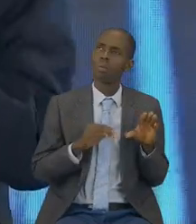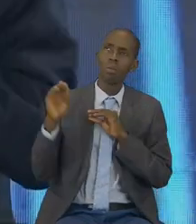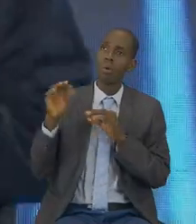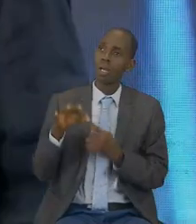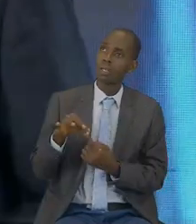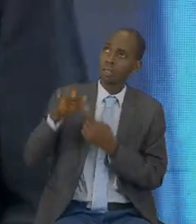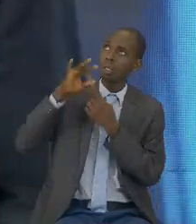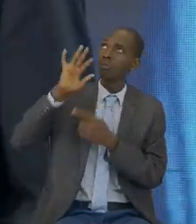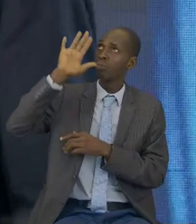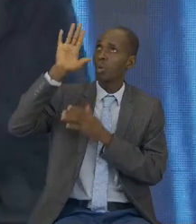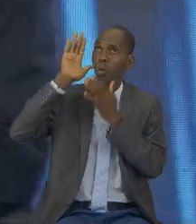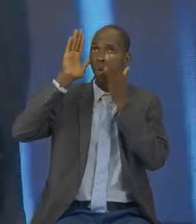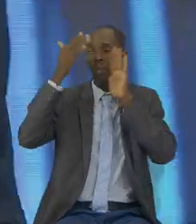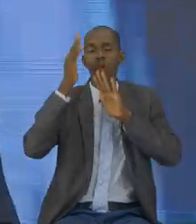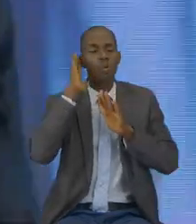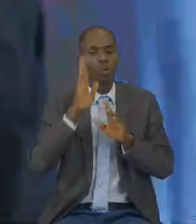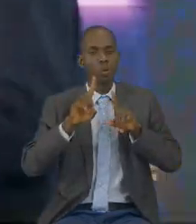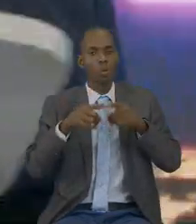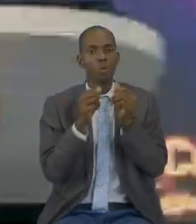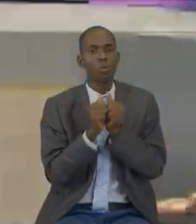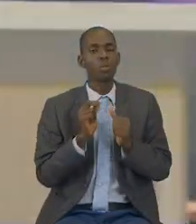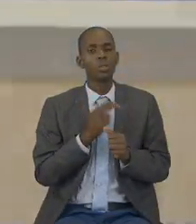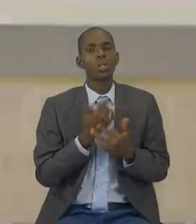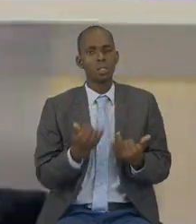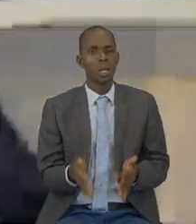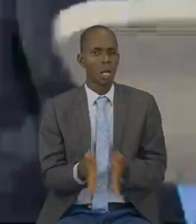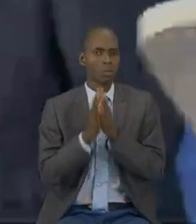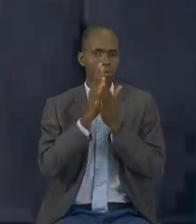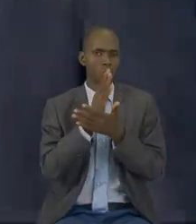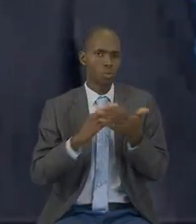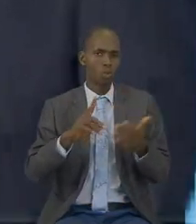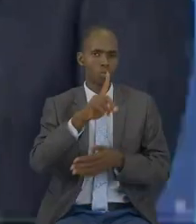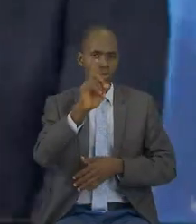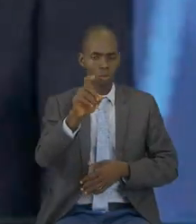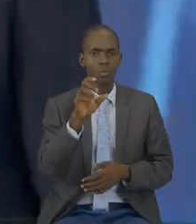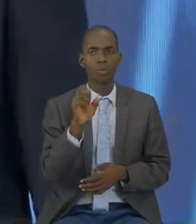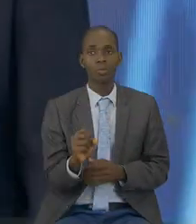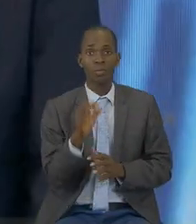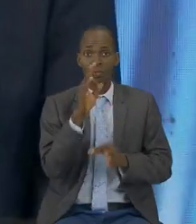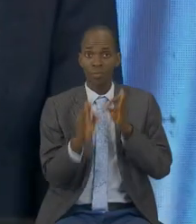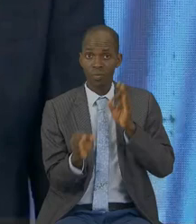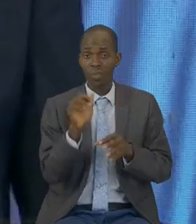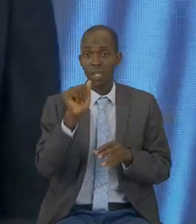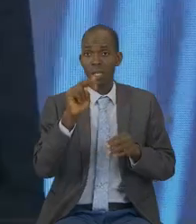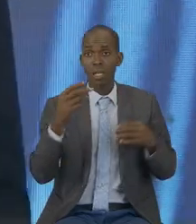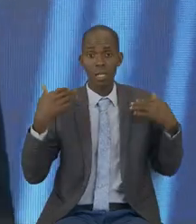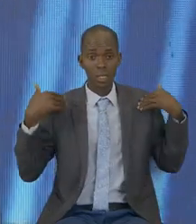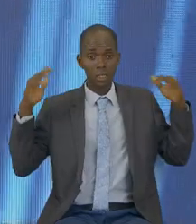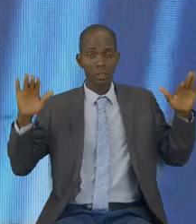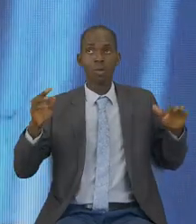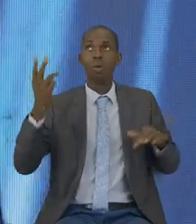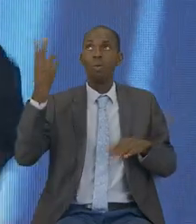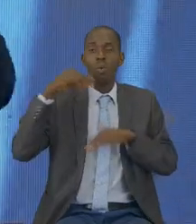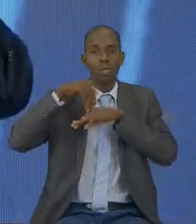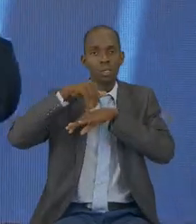your presence will go with us. I'm going to ask you some questions. If an angel were assigned to